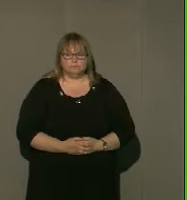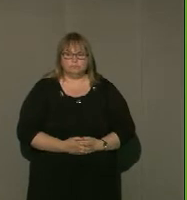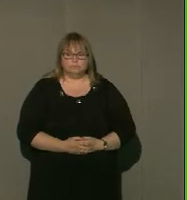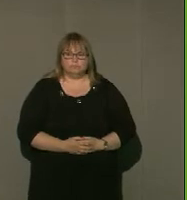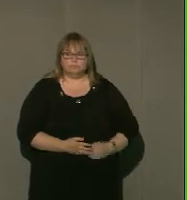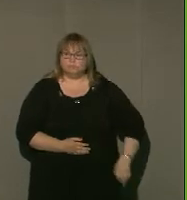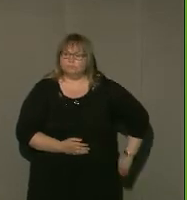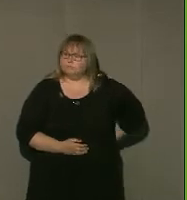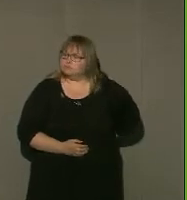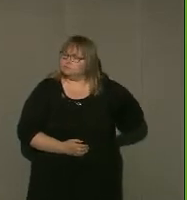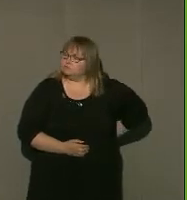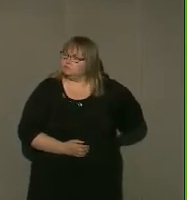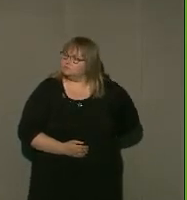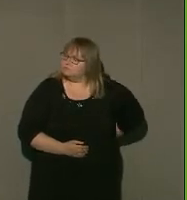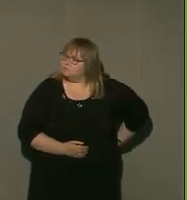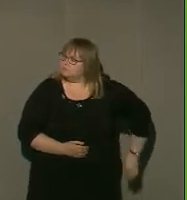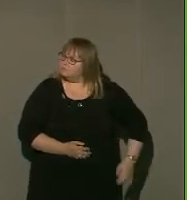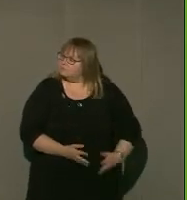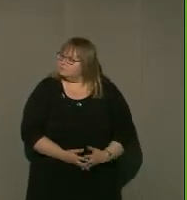Sorry?